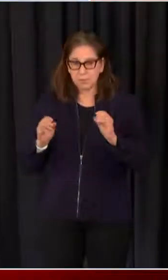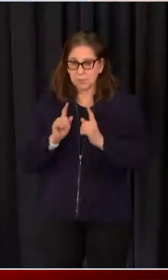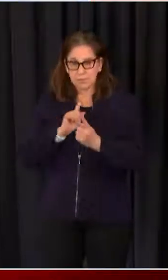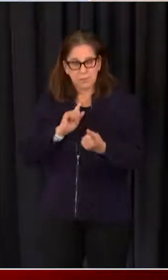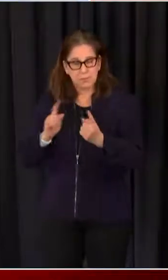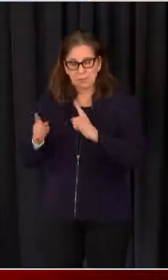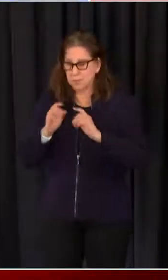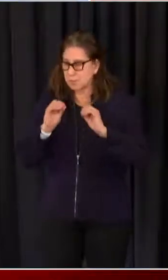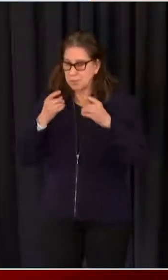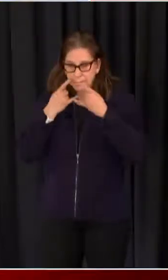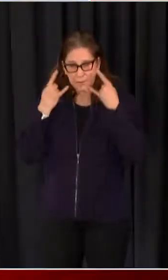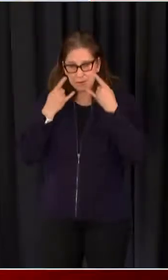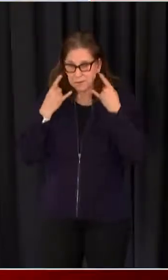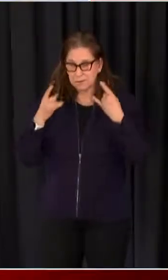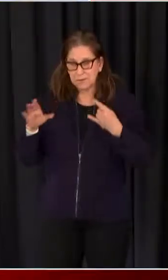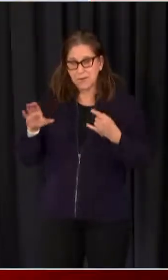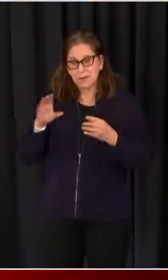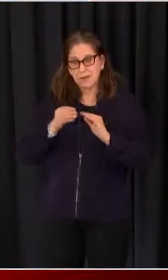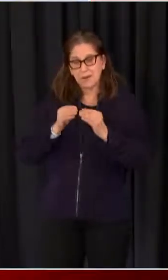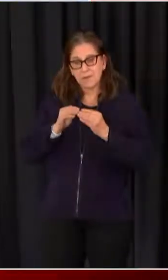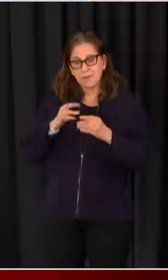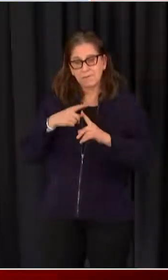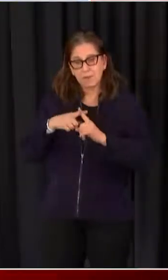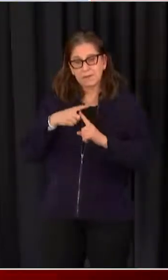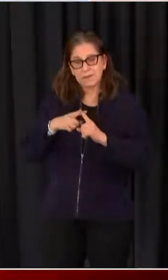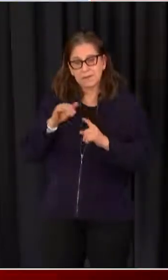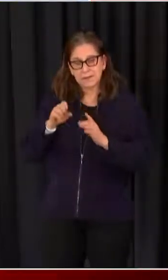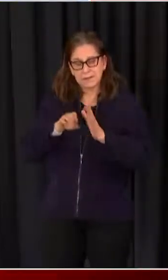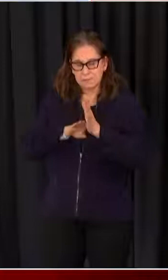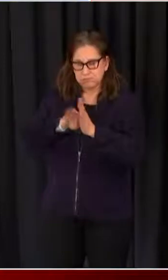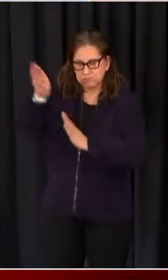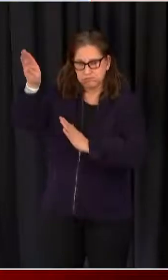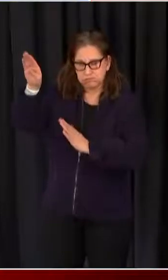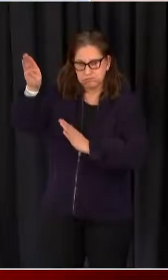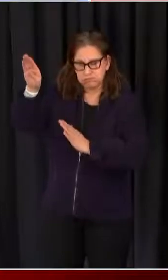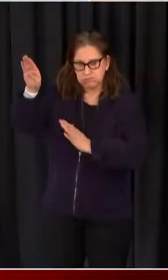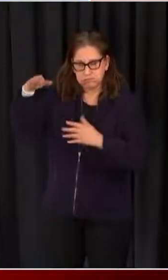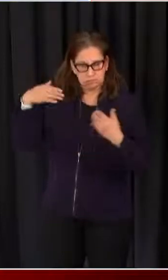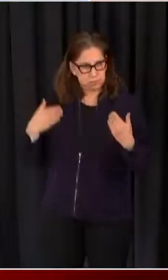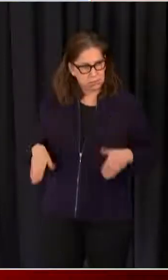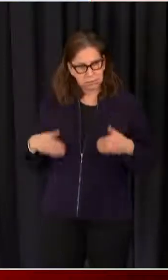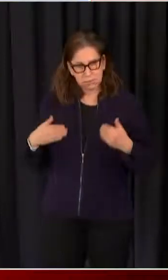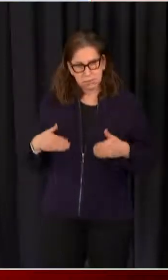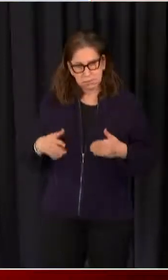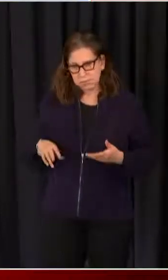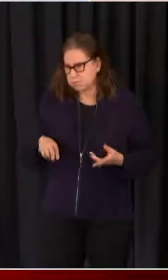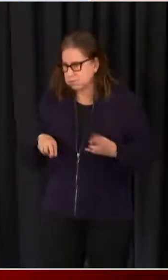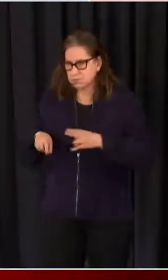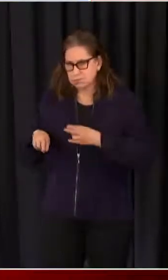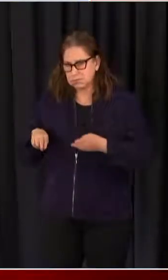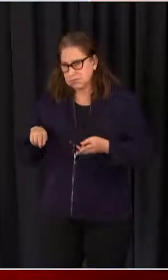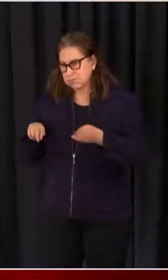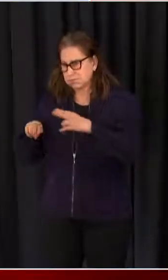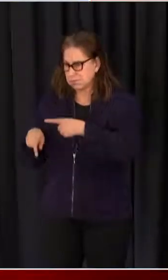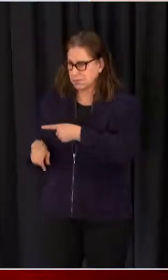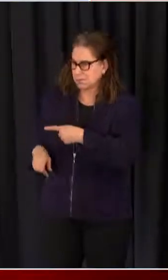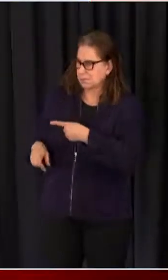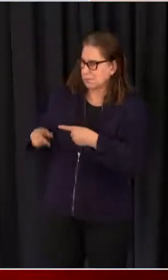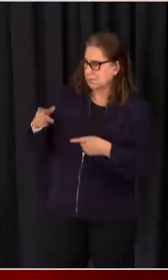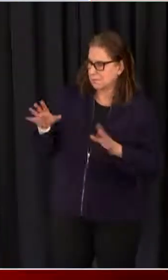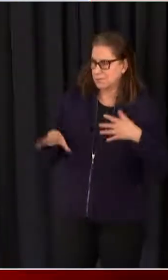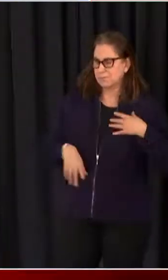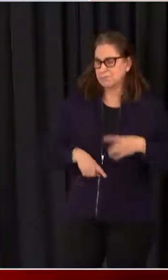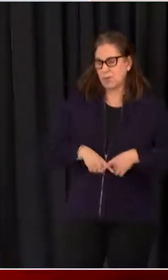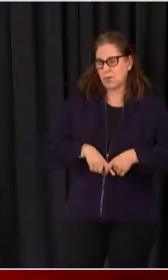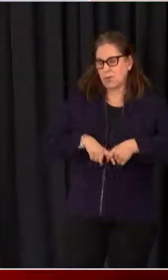had outbreaks in a number of schools in their districts. So hopefully you've taken an opportunity to review that to understand why we make the decisions that we